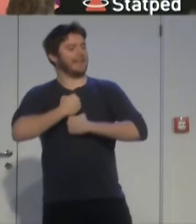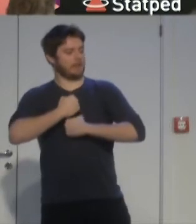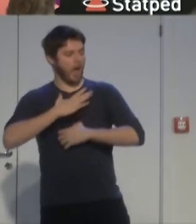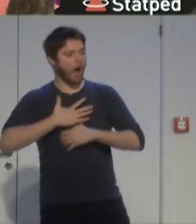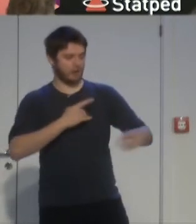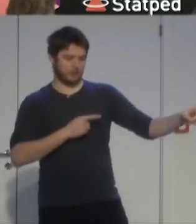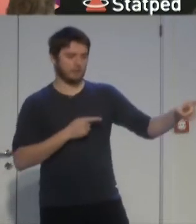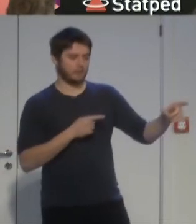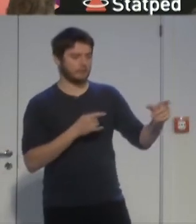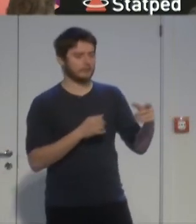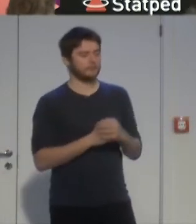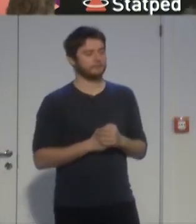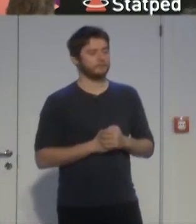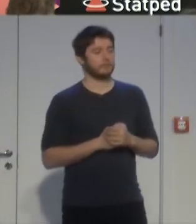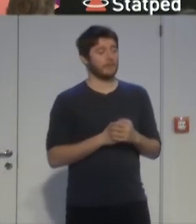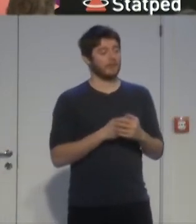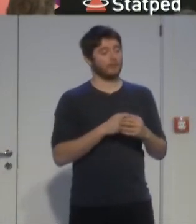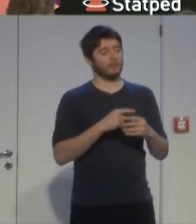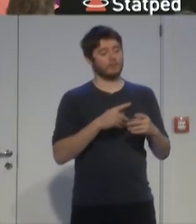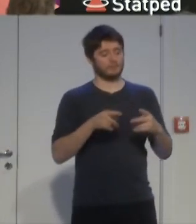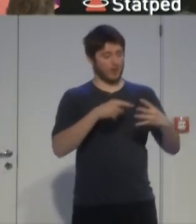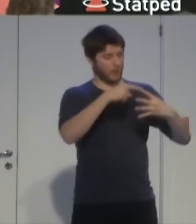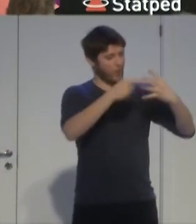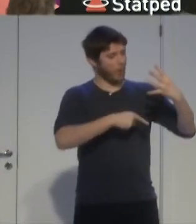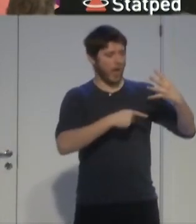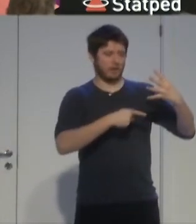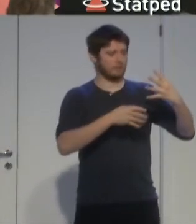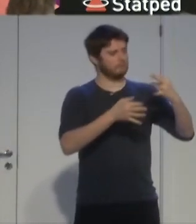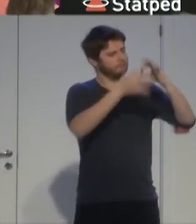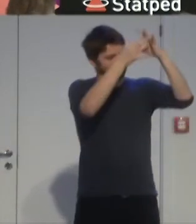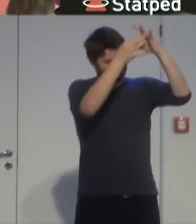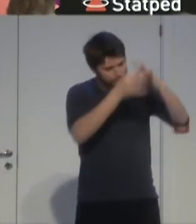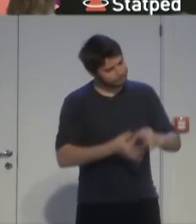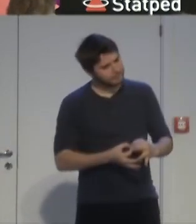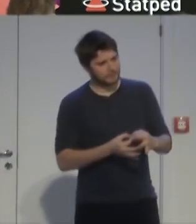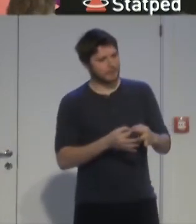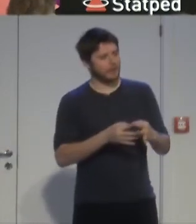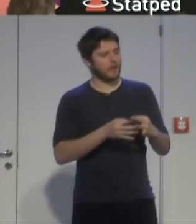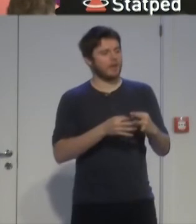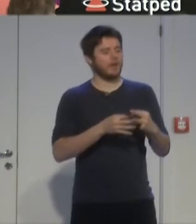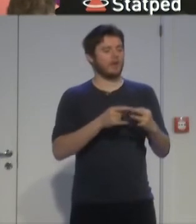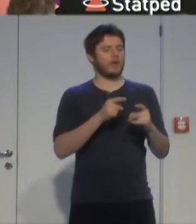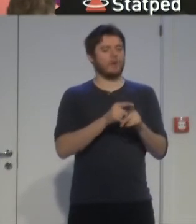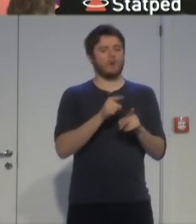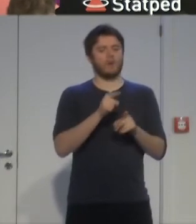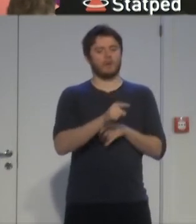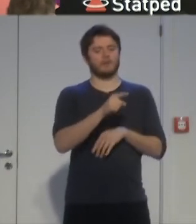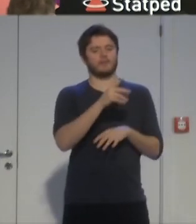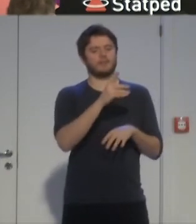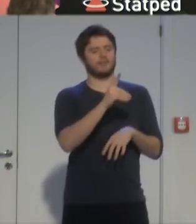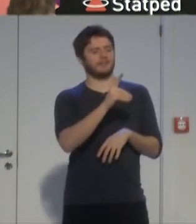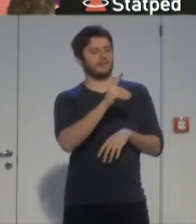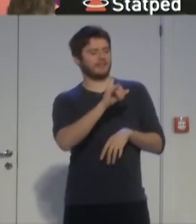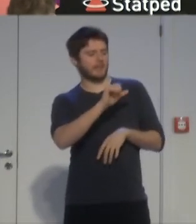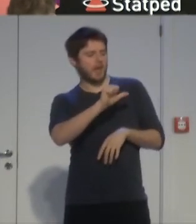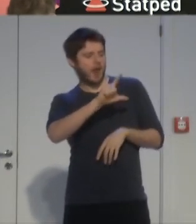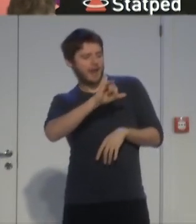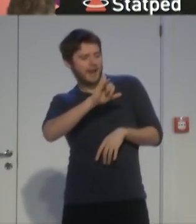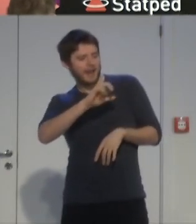So these roles all go together and are dyadic. They are in dyadic relations where there's